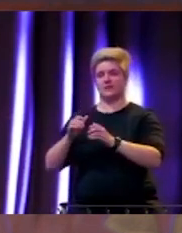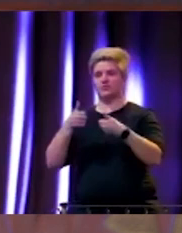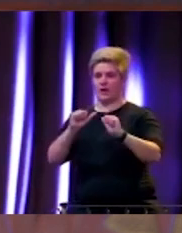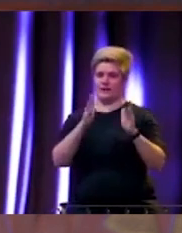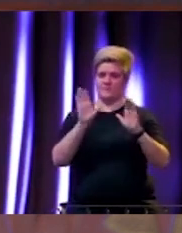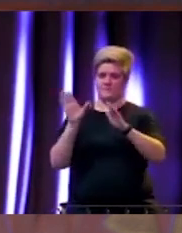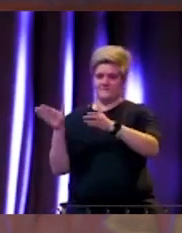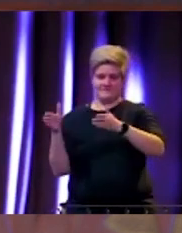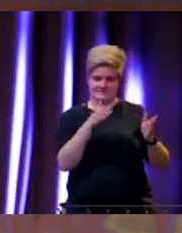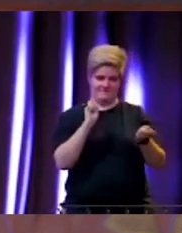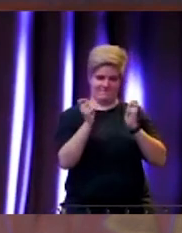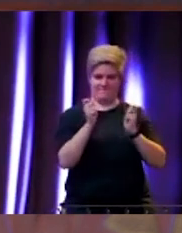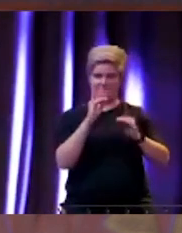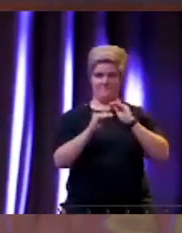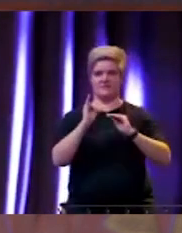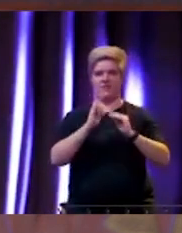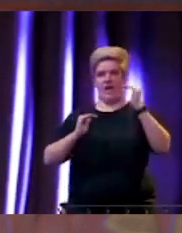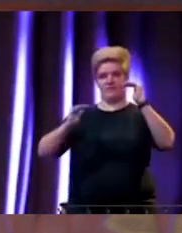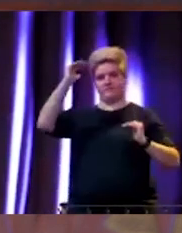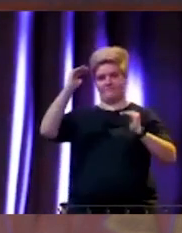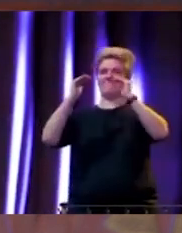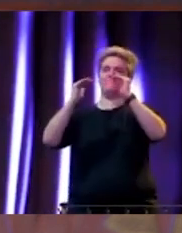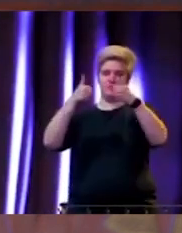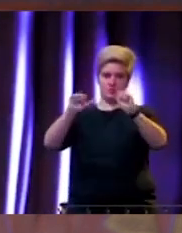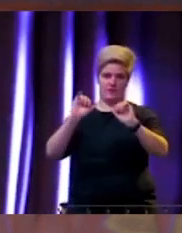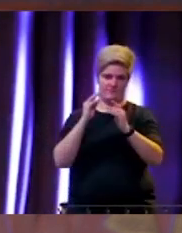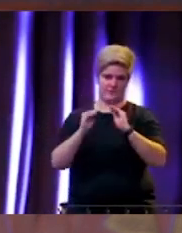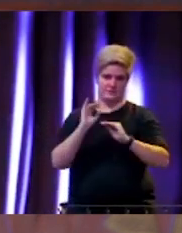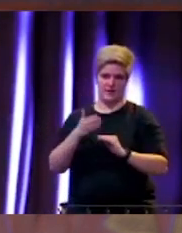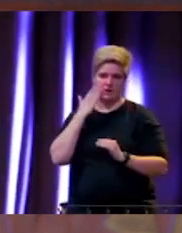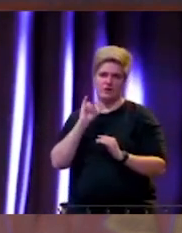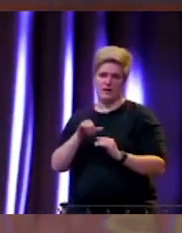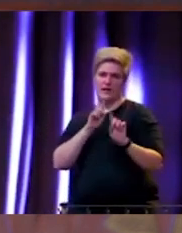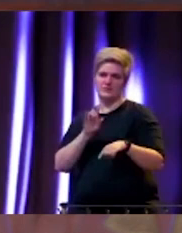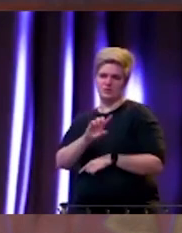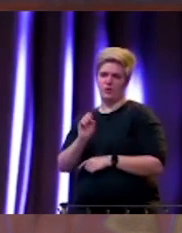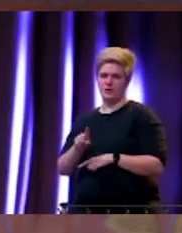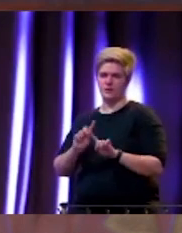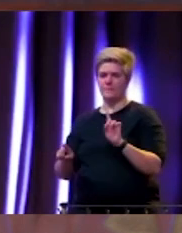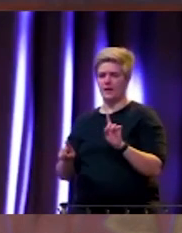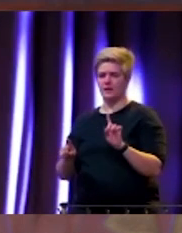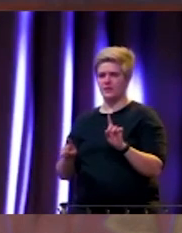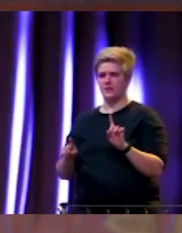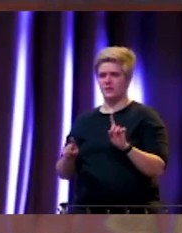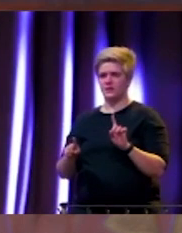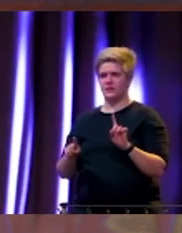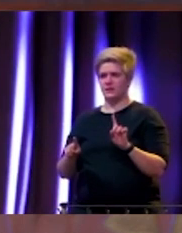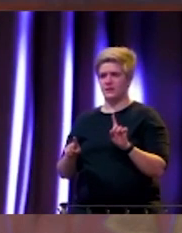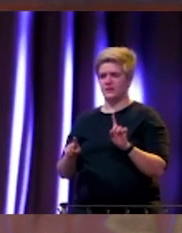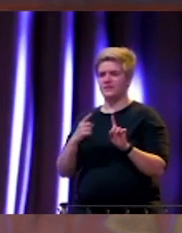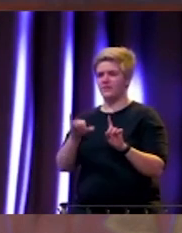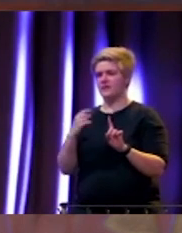that kind of imbalance. So anyway, I don't know if that answers your question, but there is, I think, you know, just something